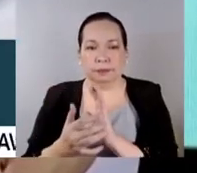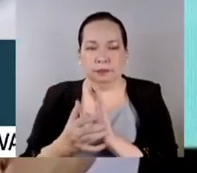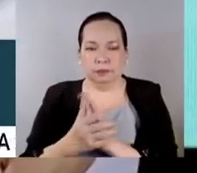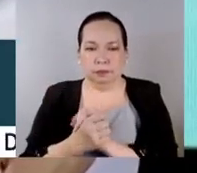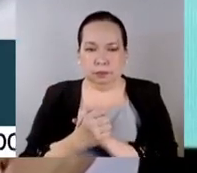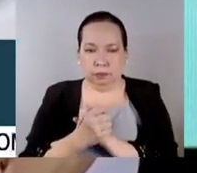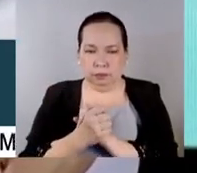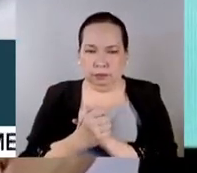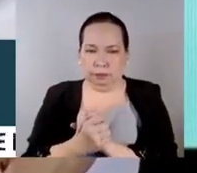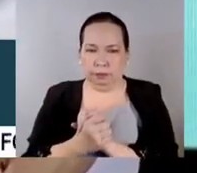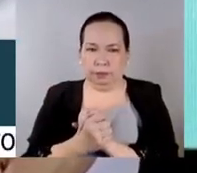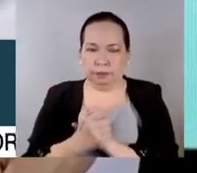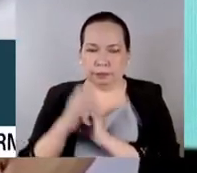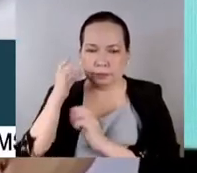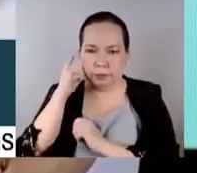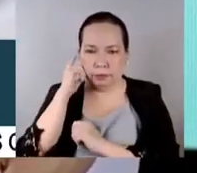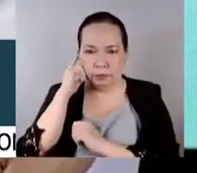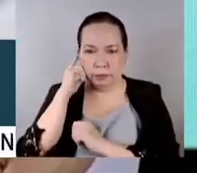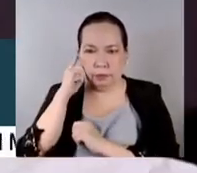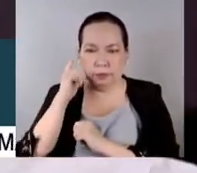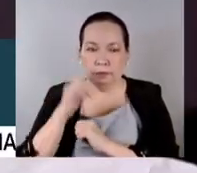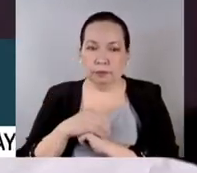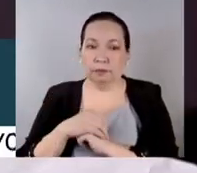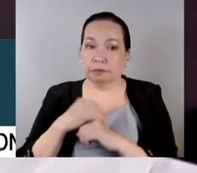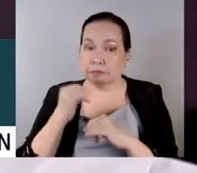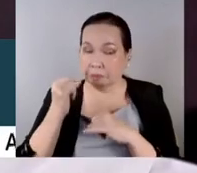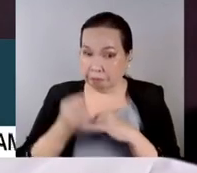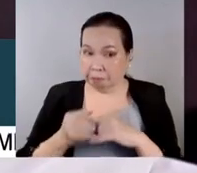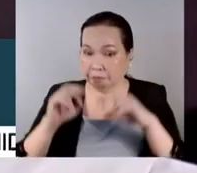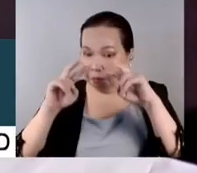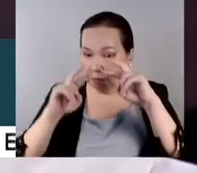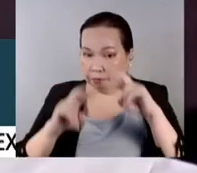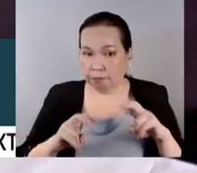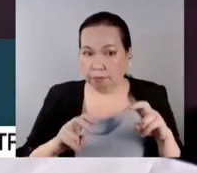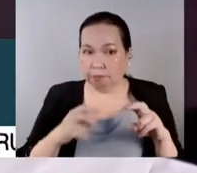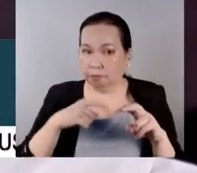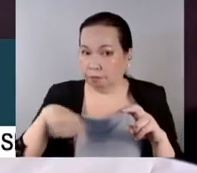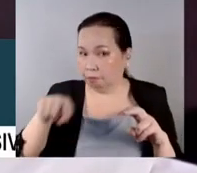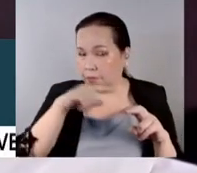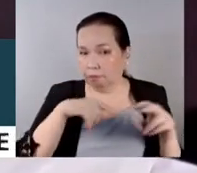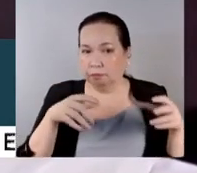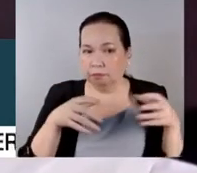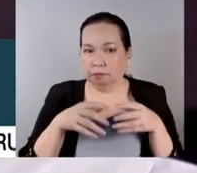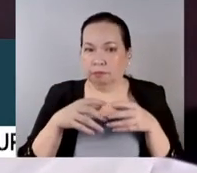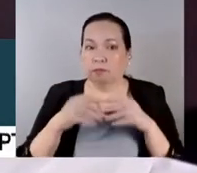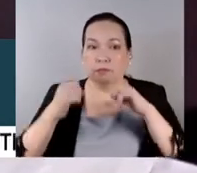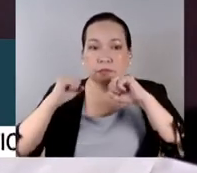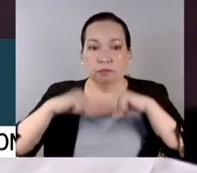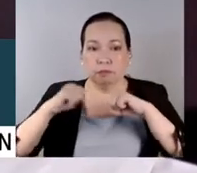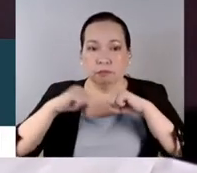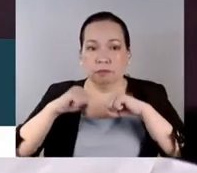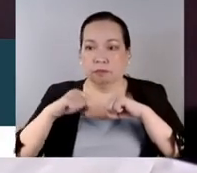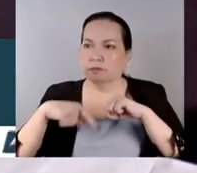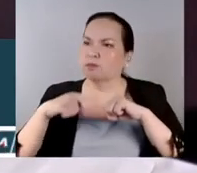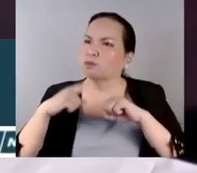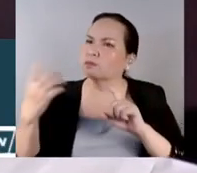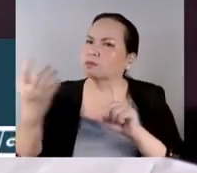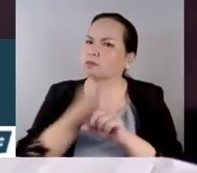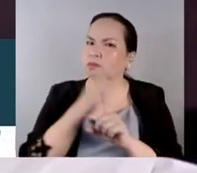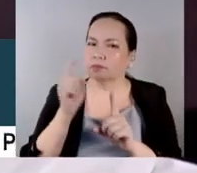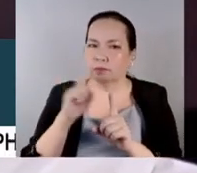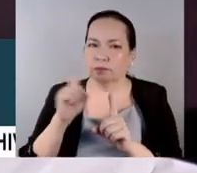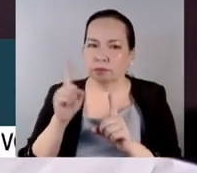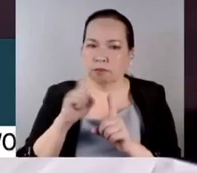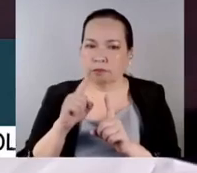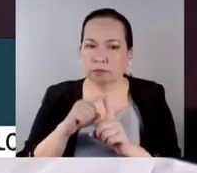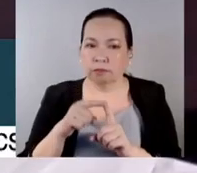agreements. In the final analysis, what this agreement will achieve for all of us is that